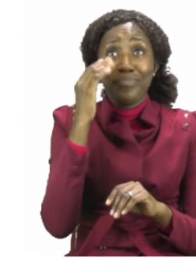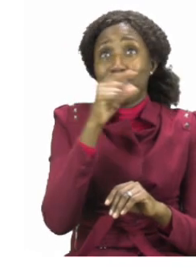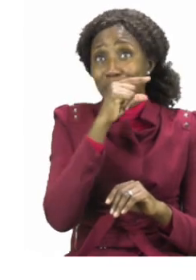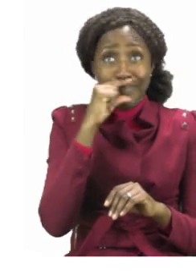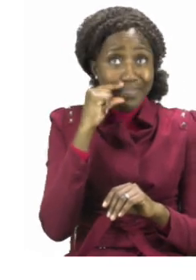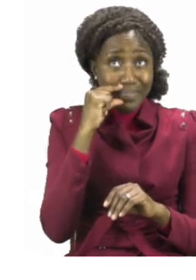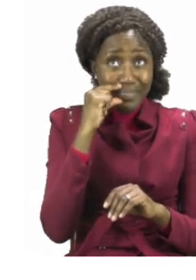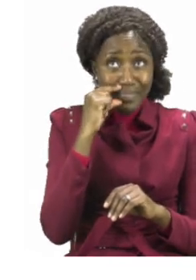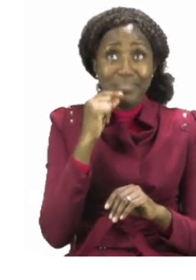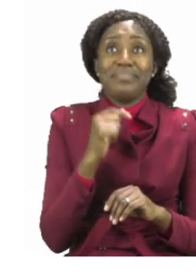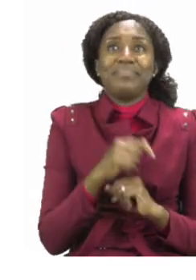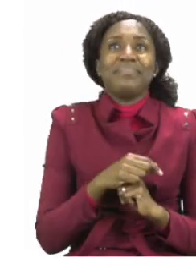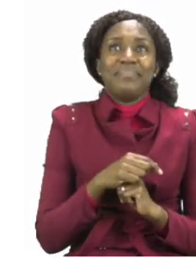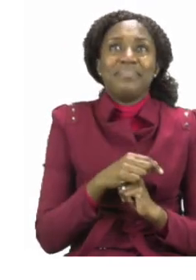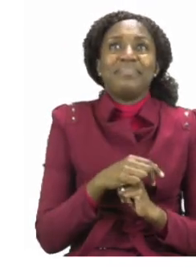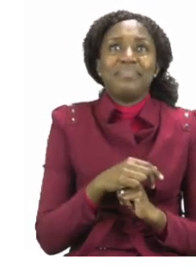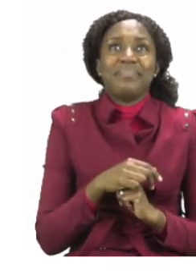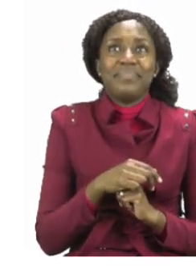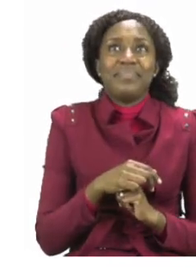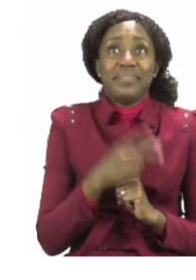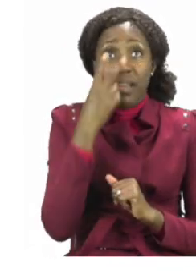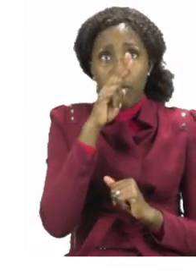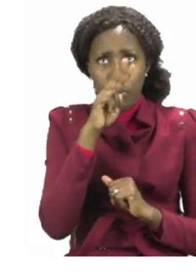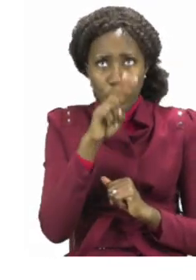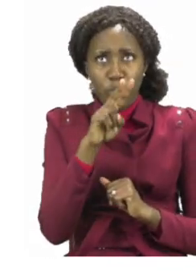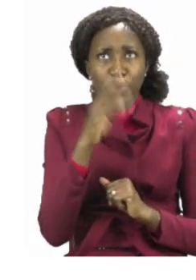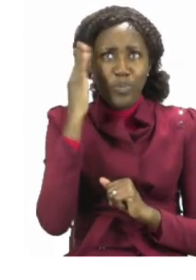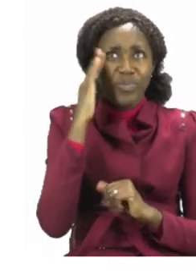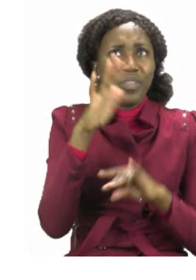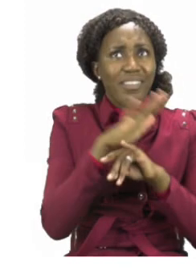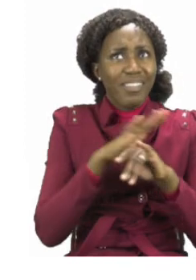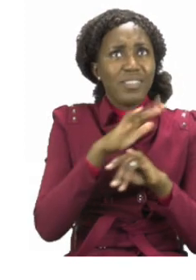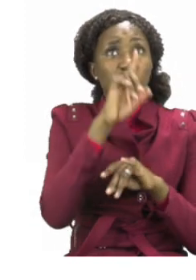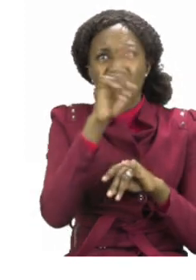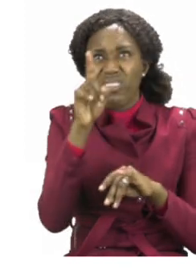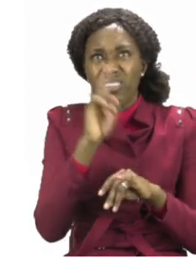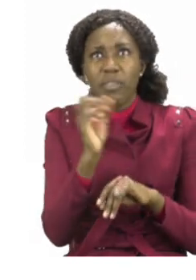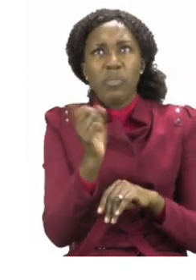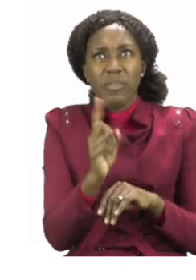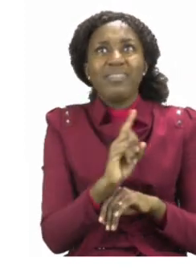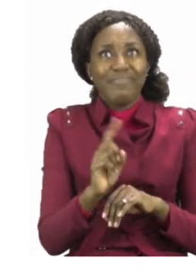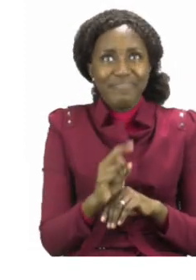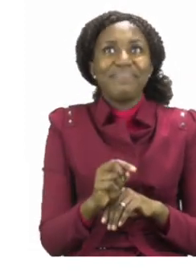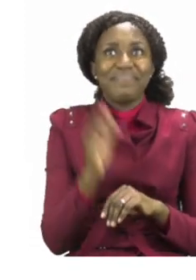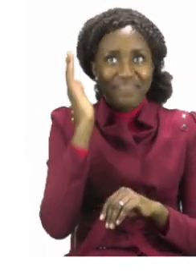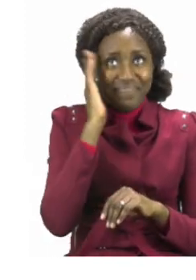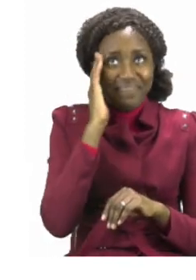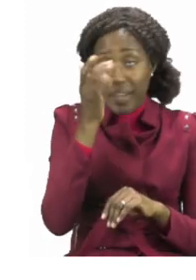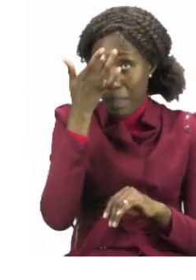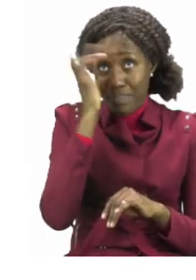tell these pictures or tell these animals apart by just looking at the